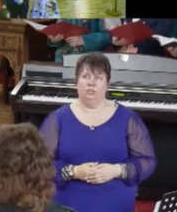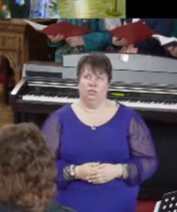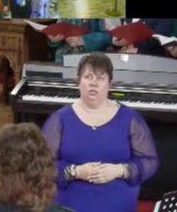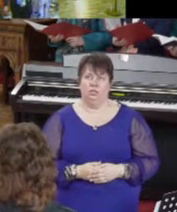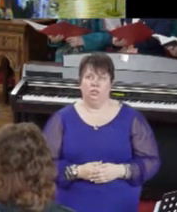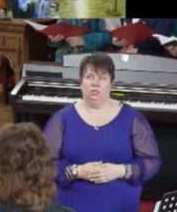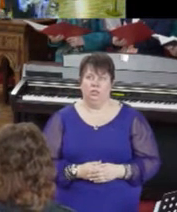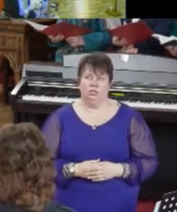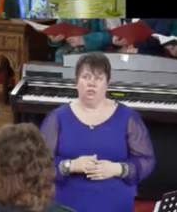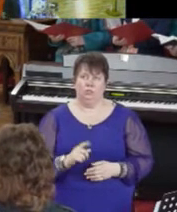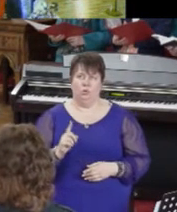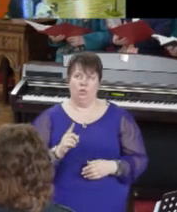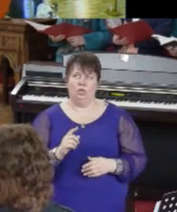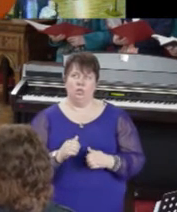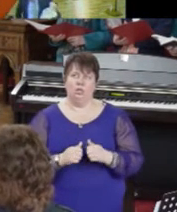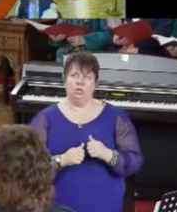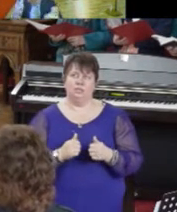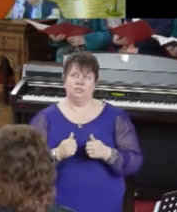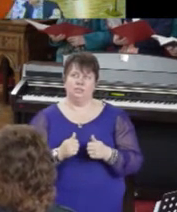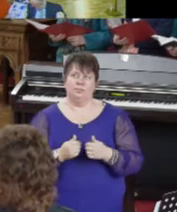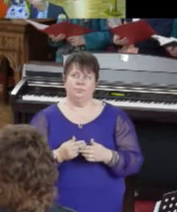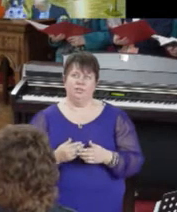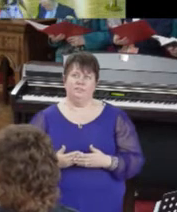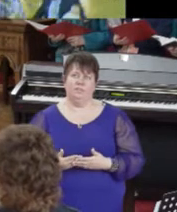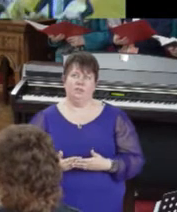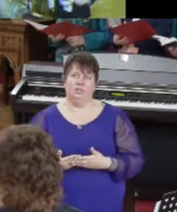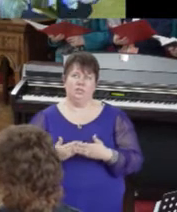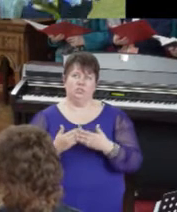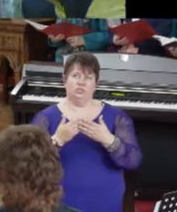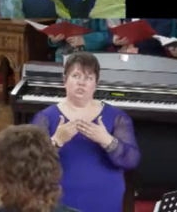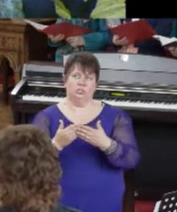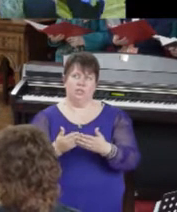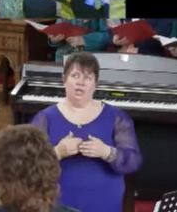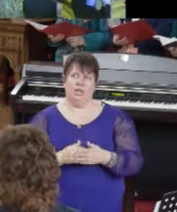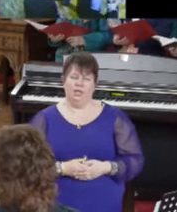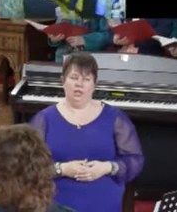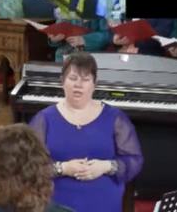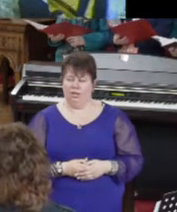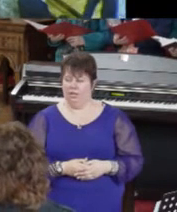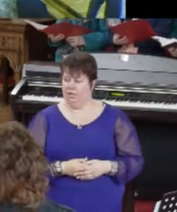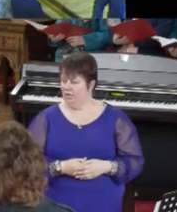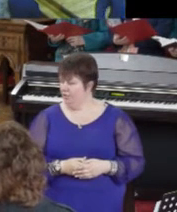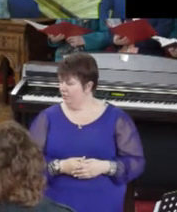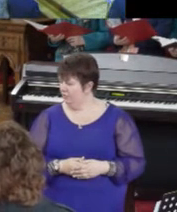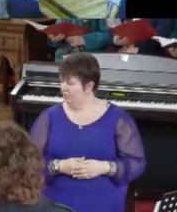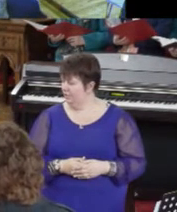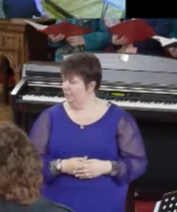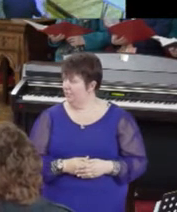Thank you.